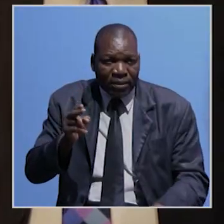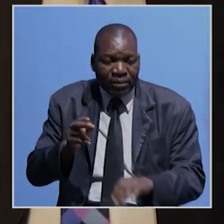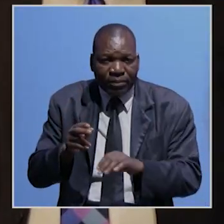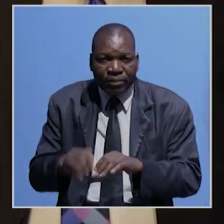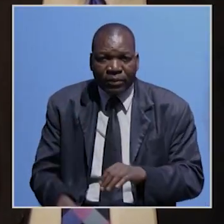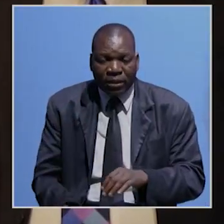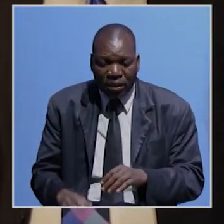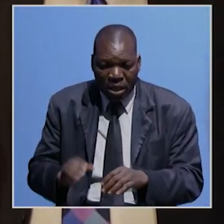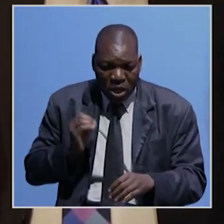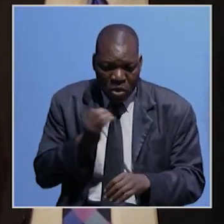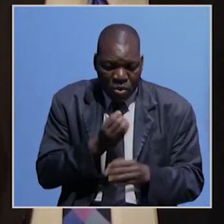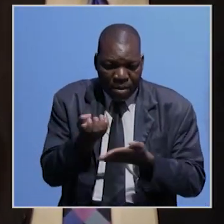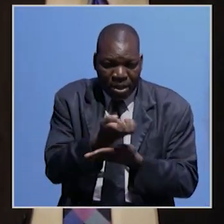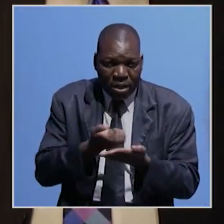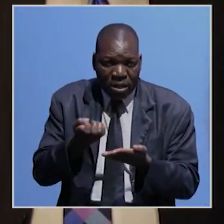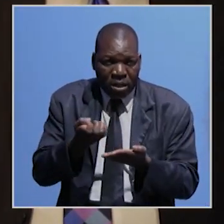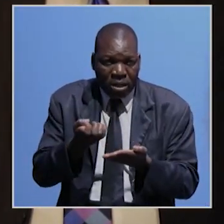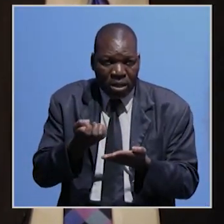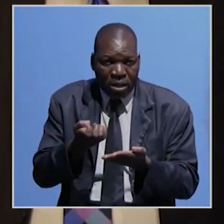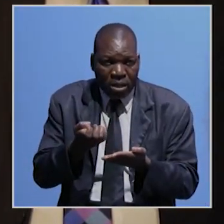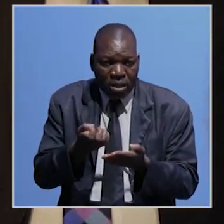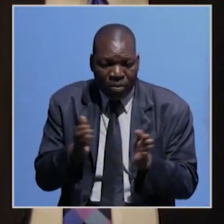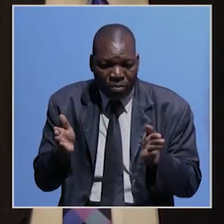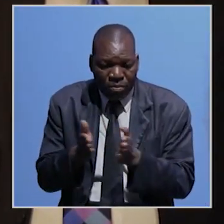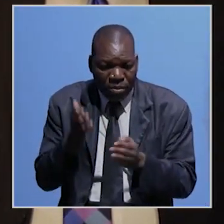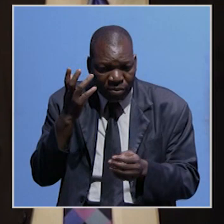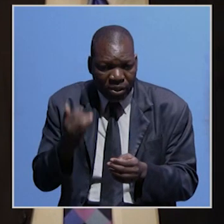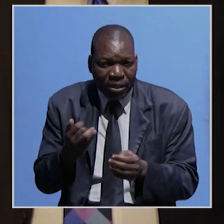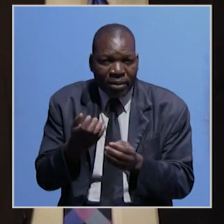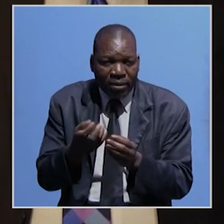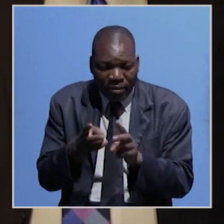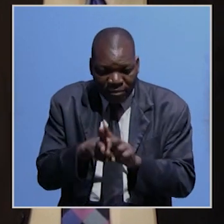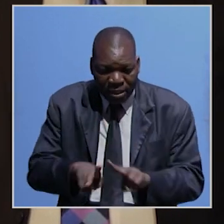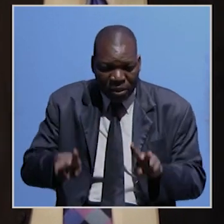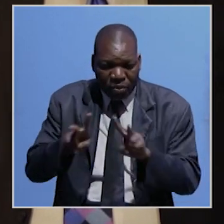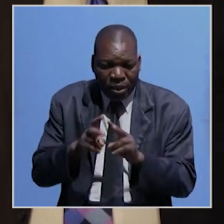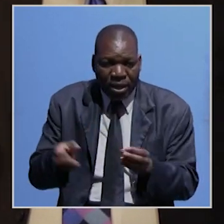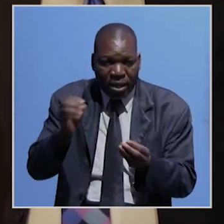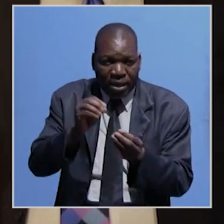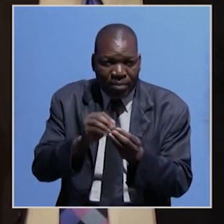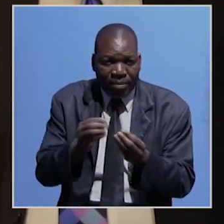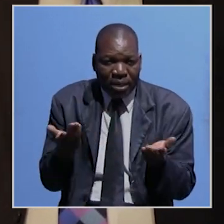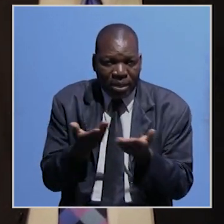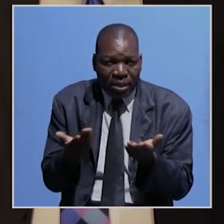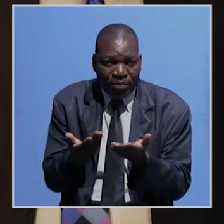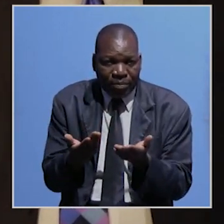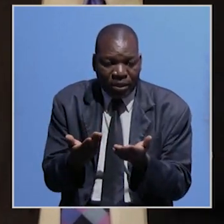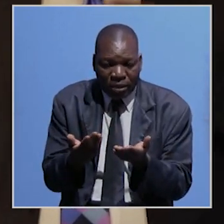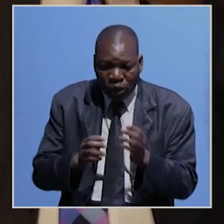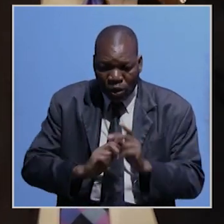Our economies have remained small because we've not added value to our products. Let's process in our